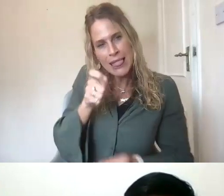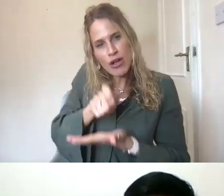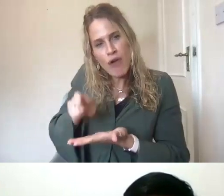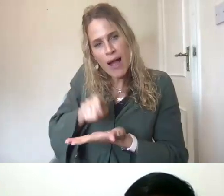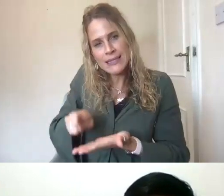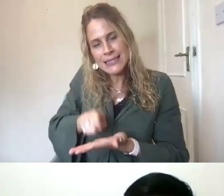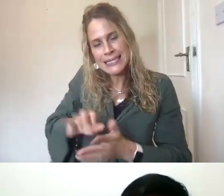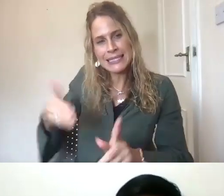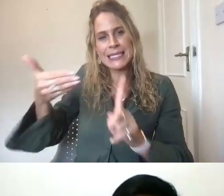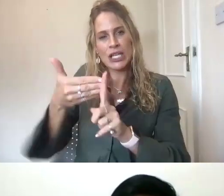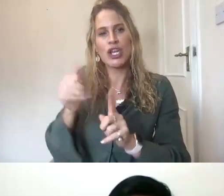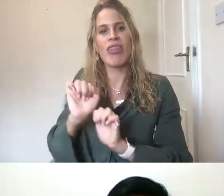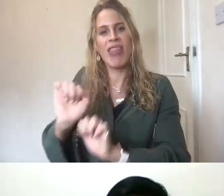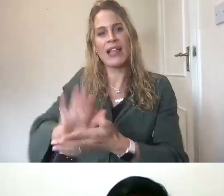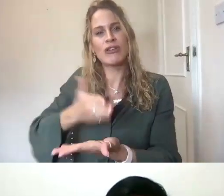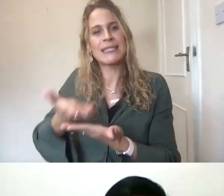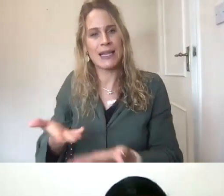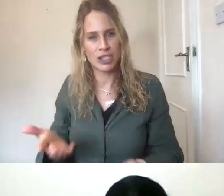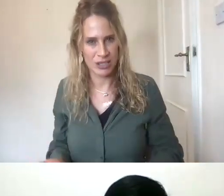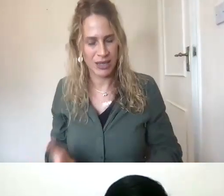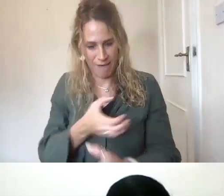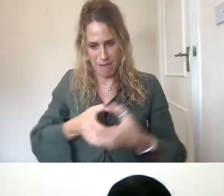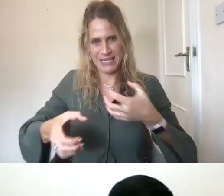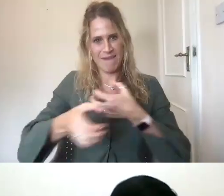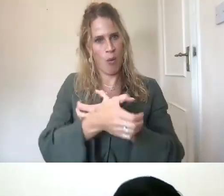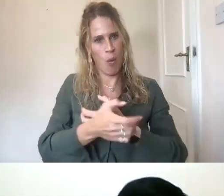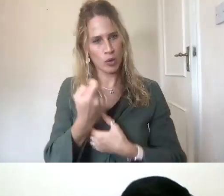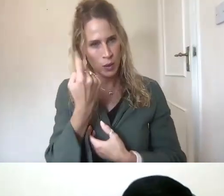with you and then the same question to Eric.